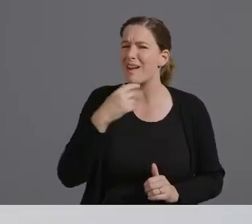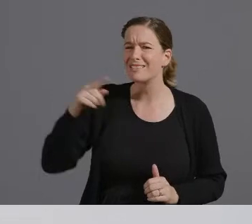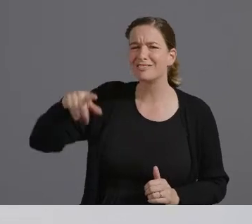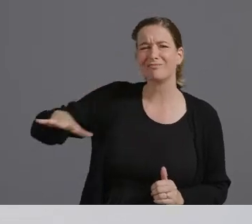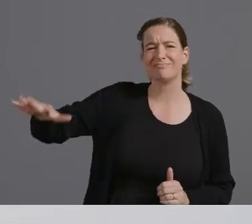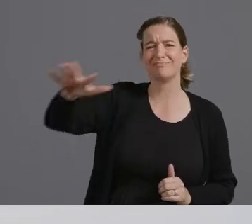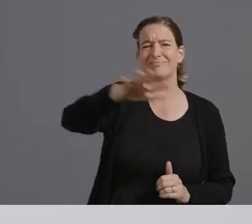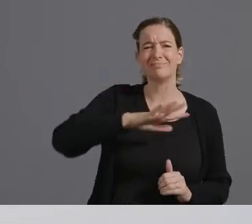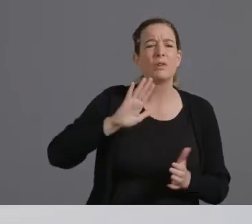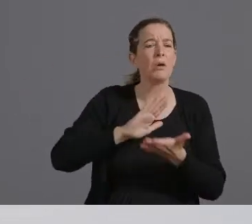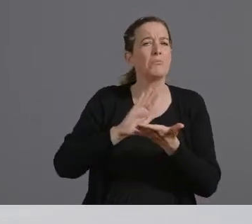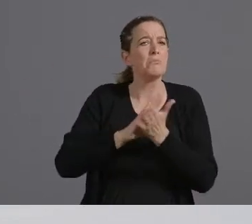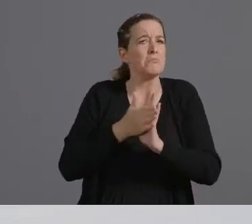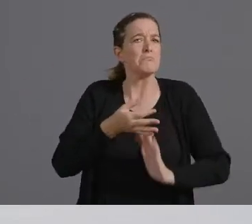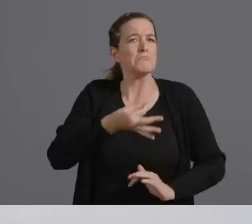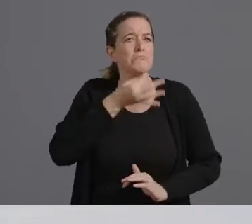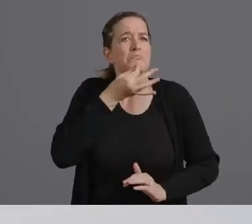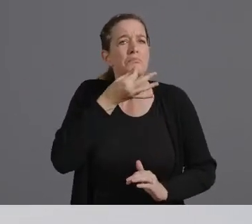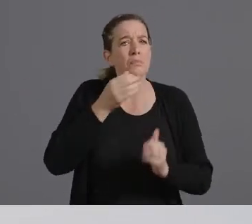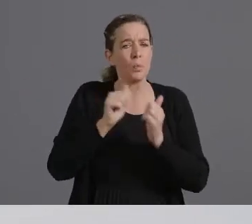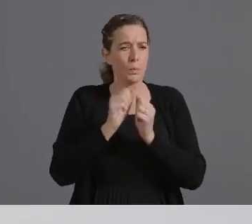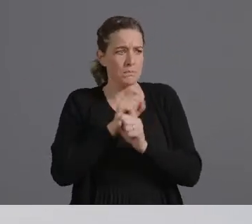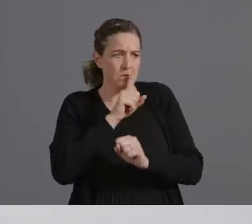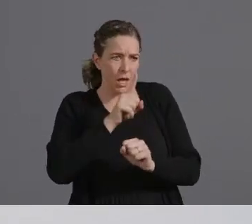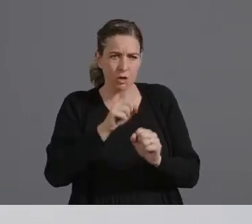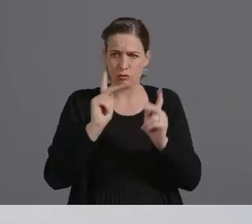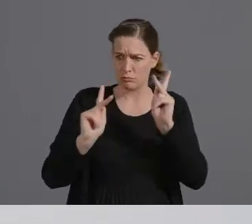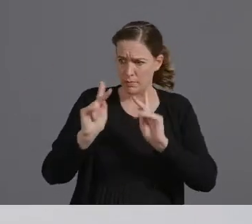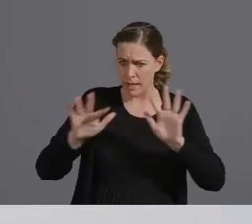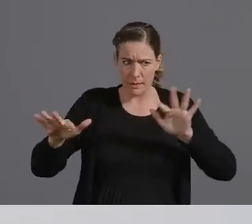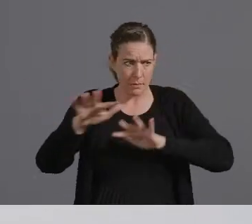are physically distanced and